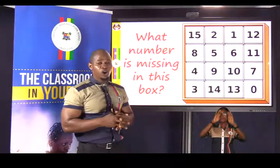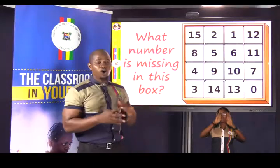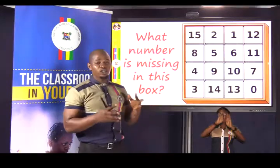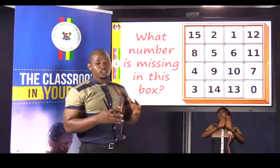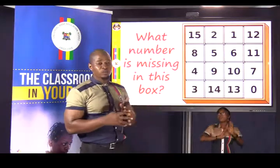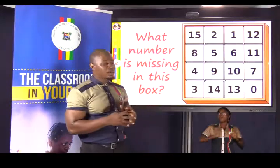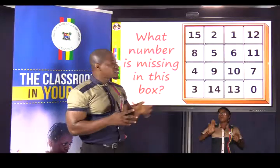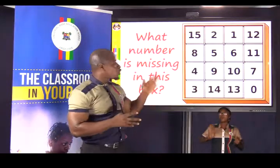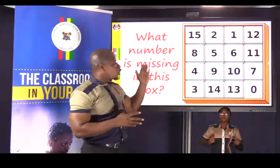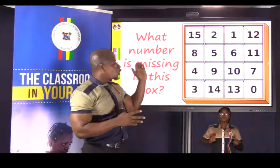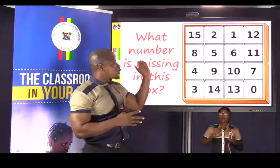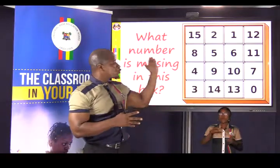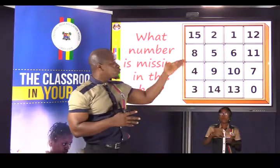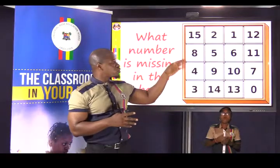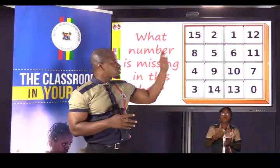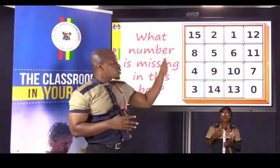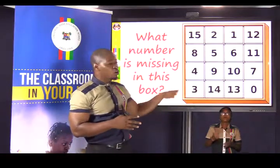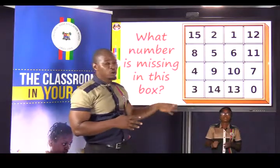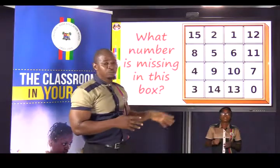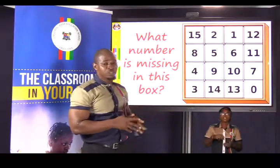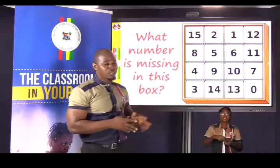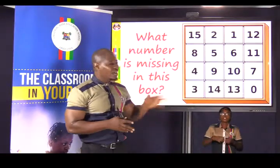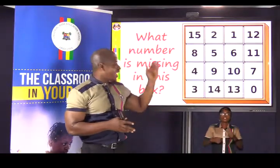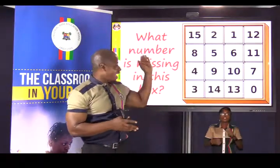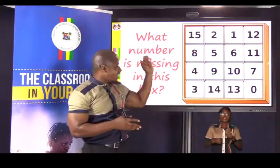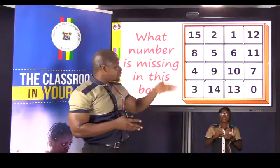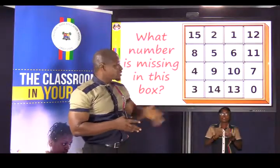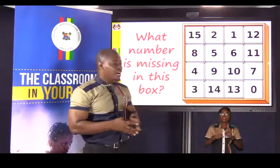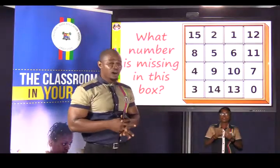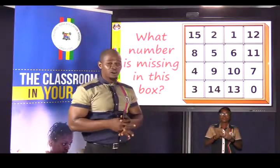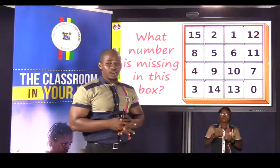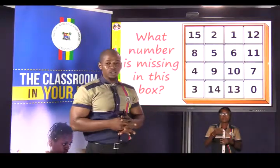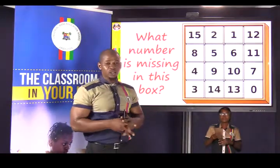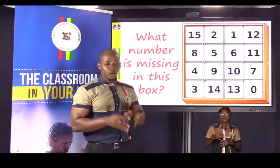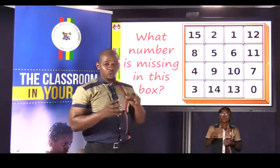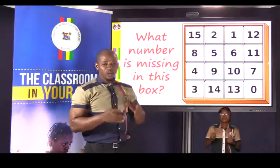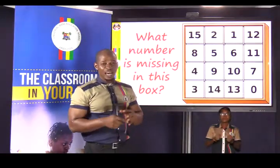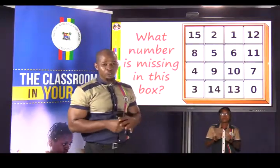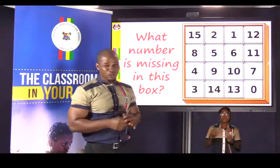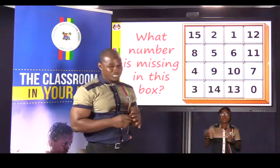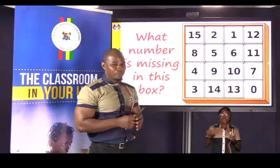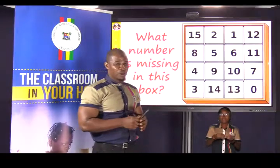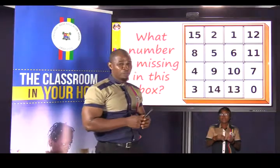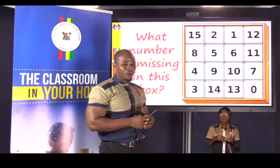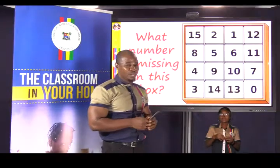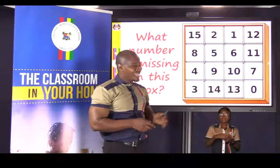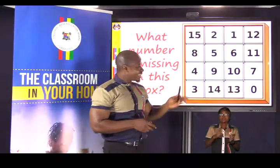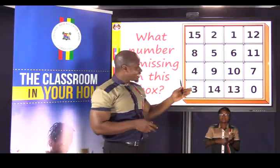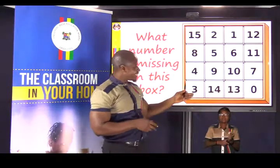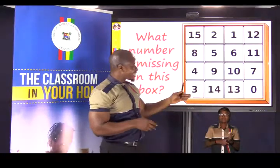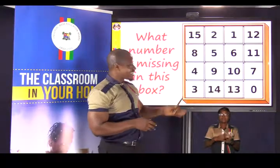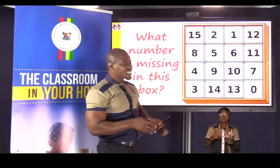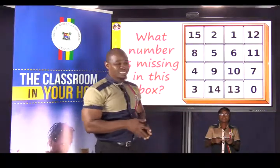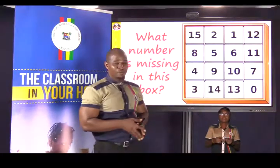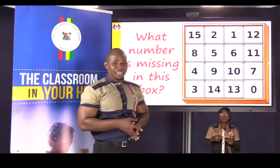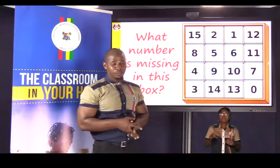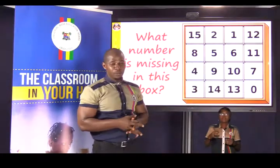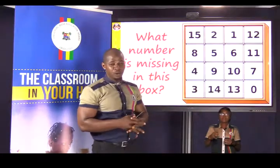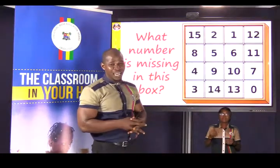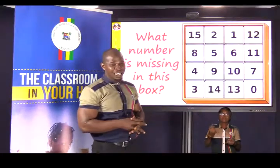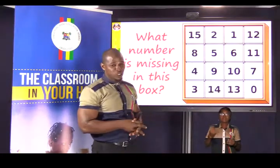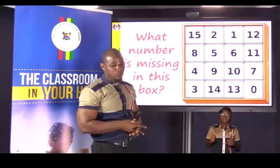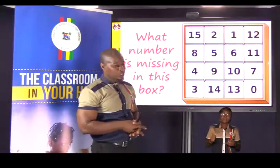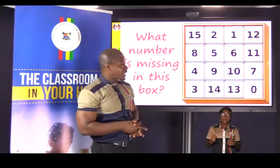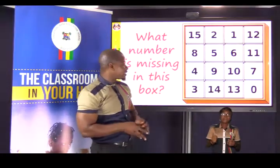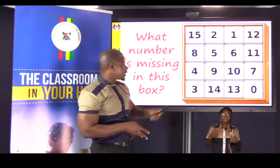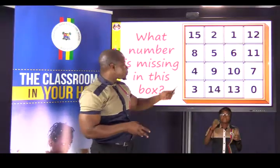in which all the numbers on the rows, the columns, and even the diagonals will add up to the same number. In this case, the magic